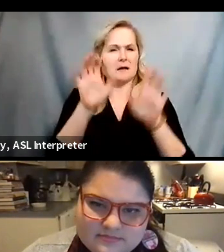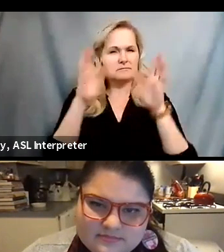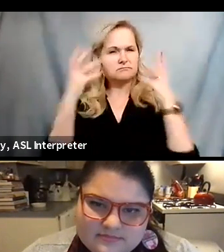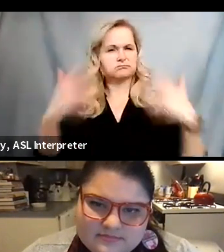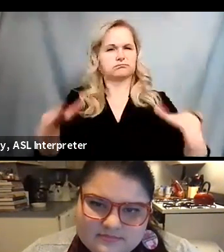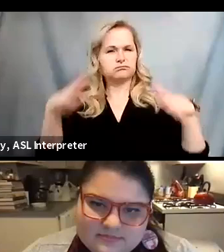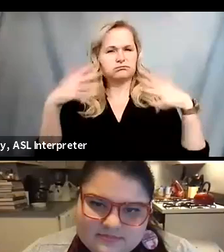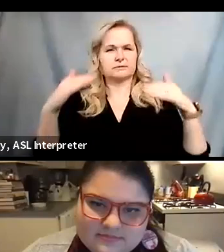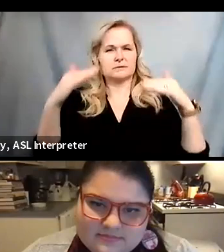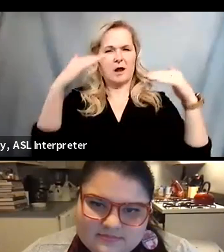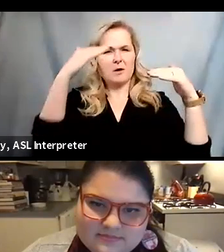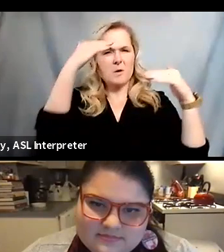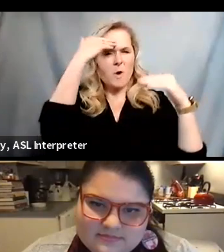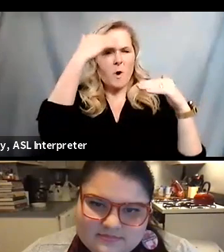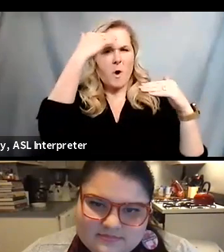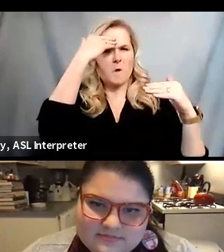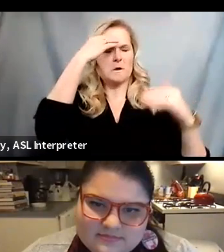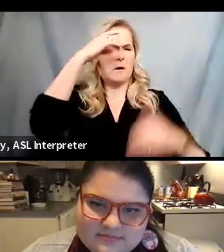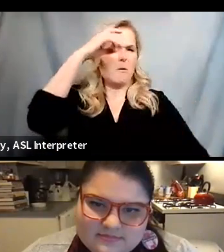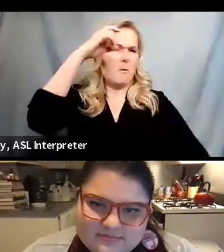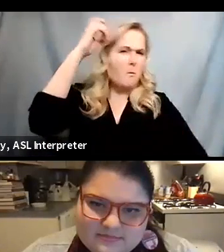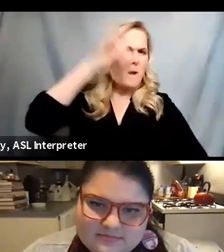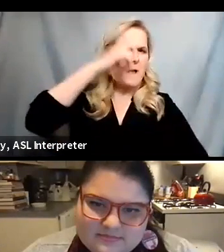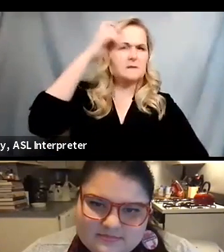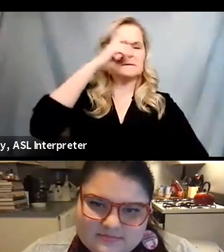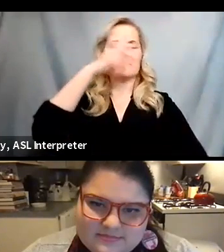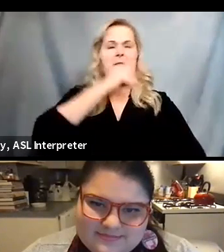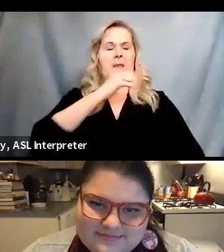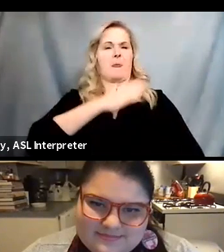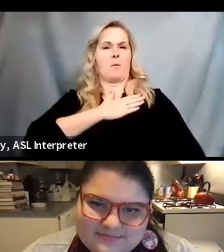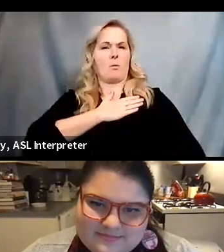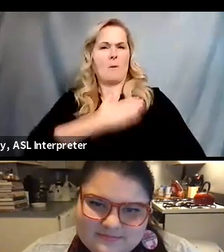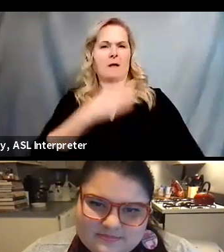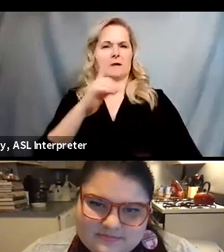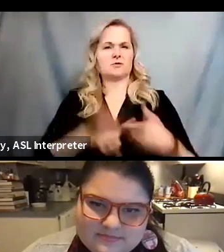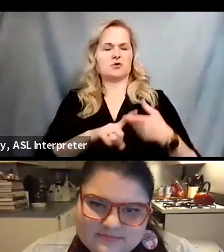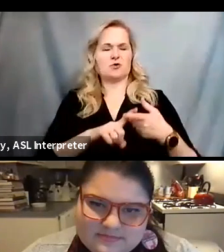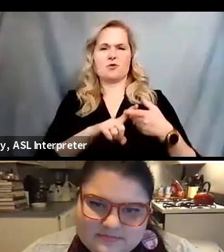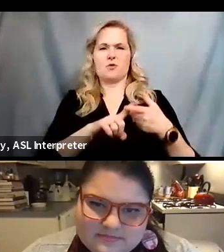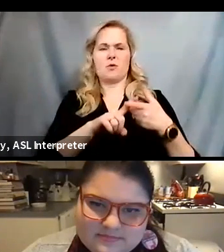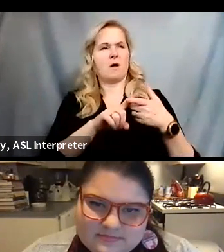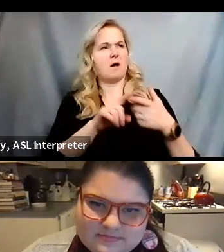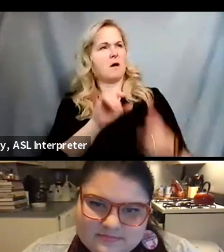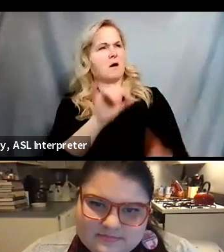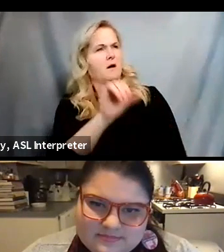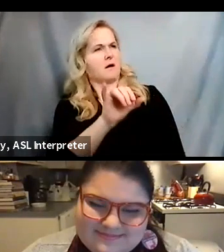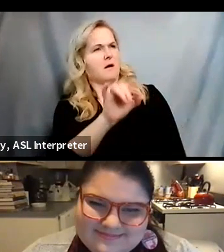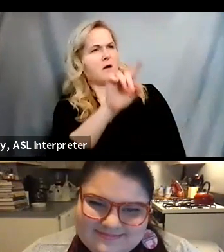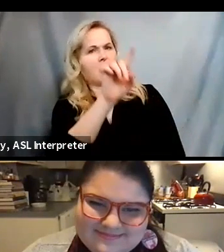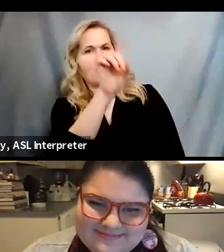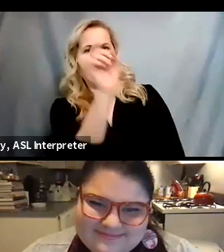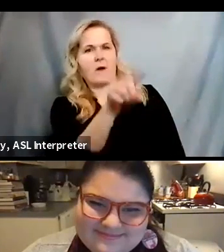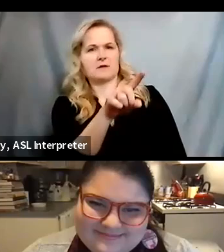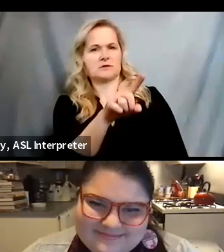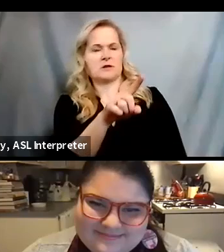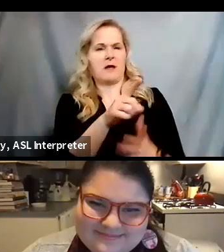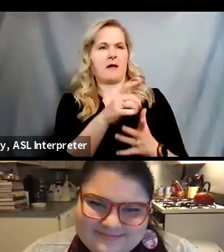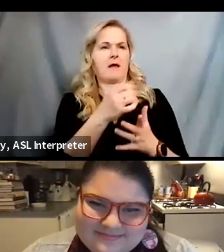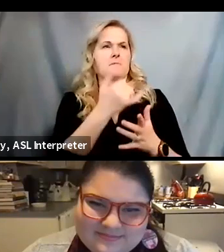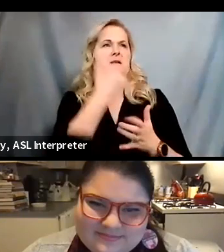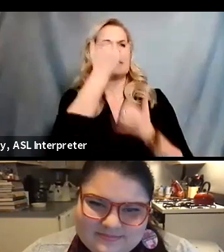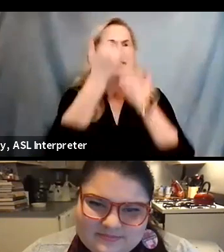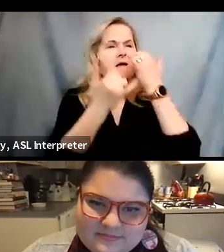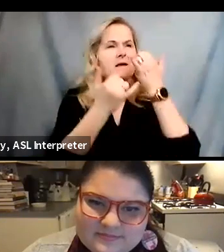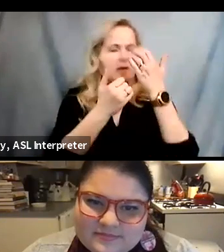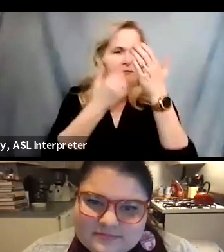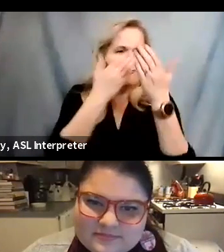immensity of knowledge and wisdom and willingness to question and mistake and arrive and mistake and